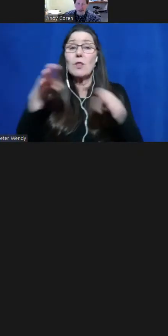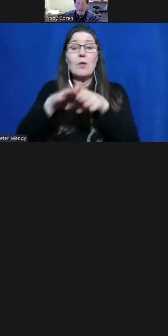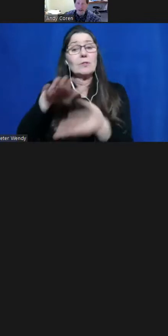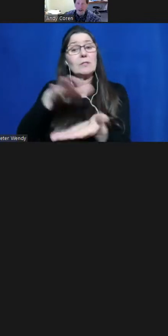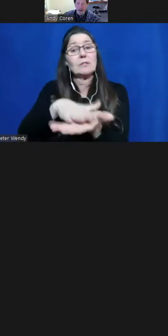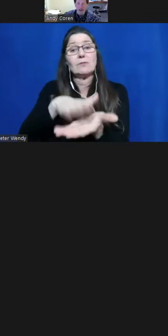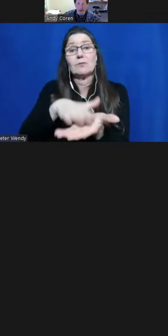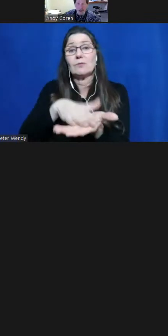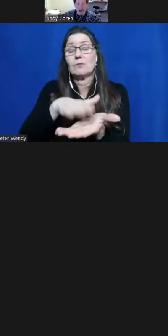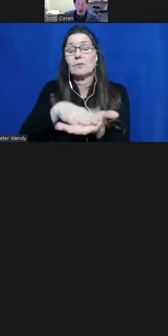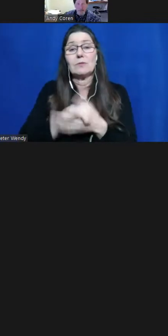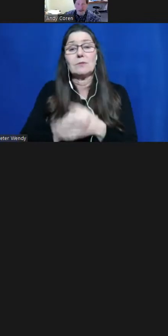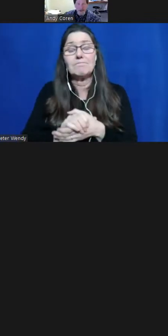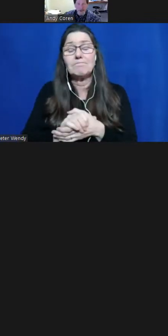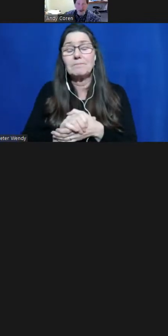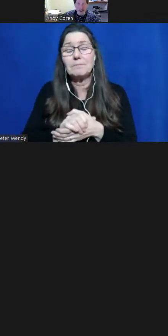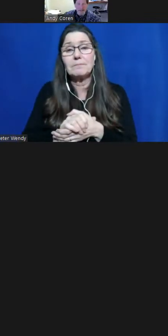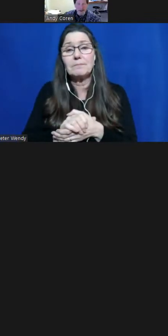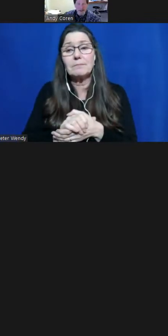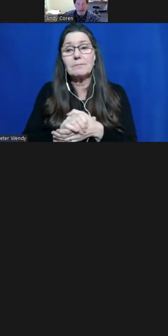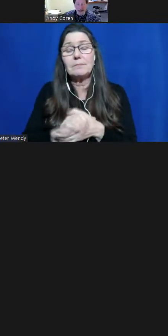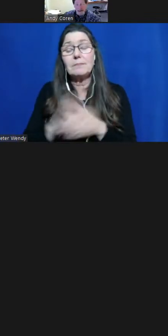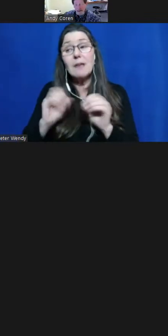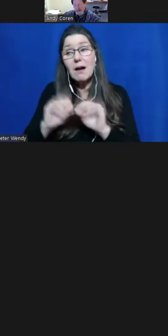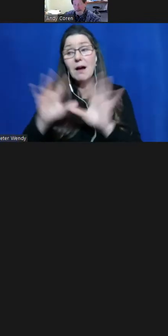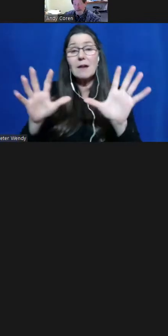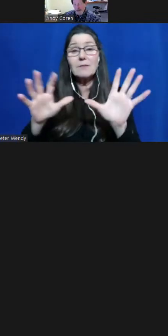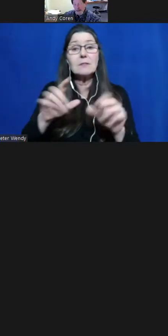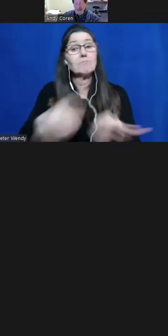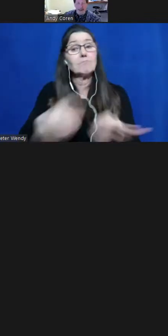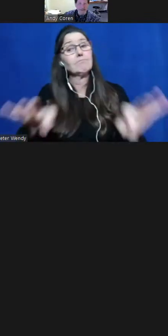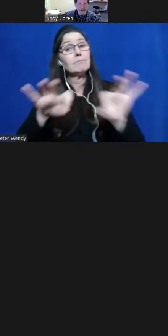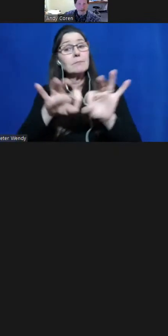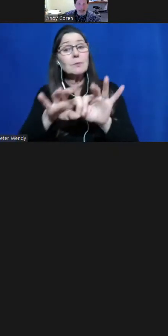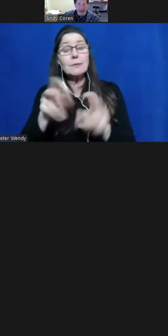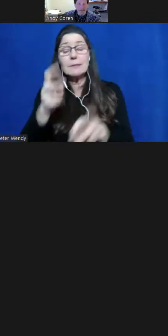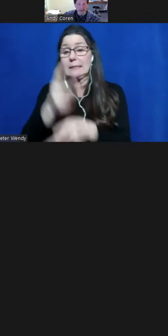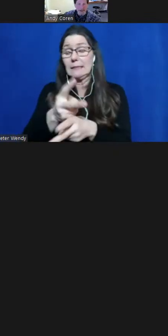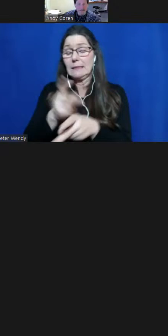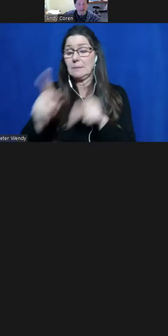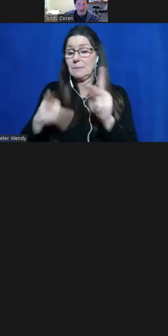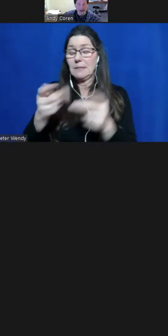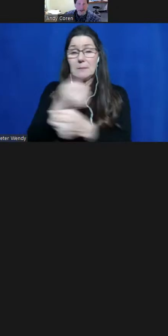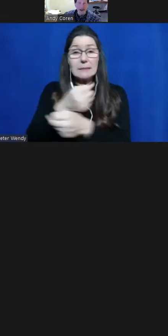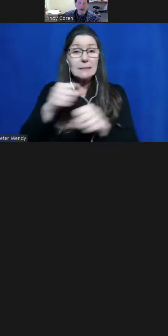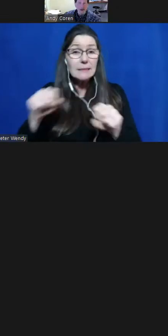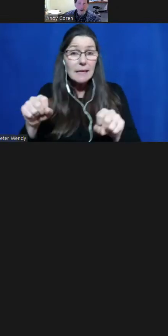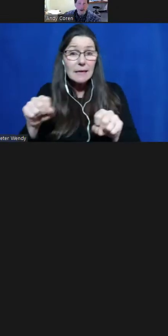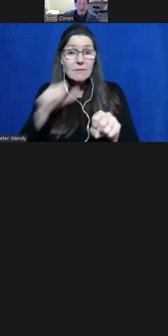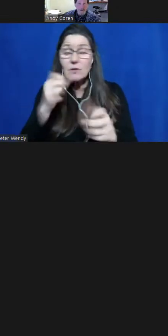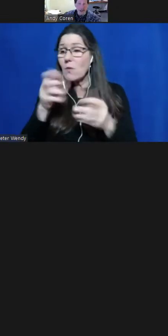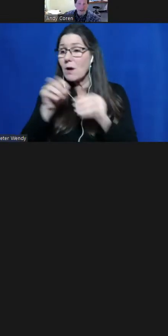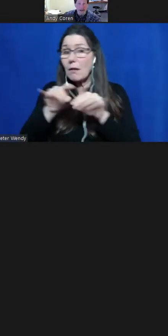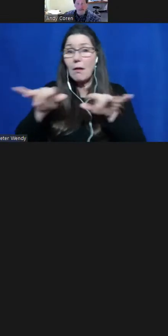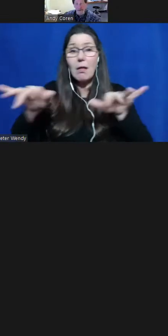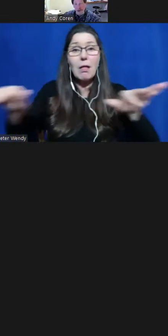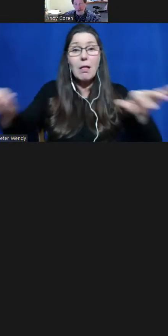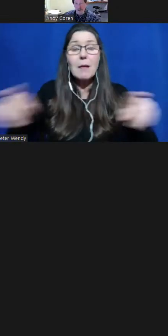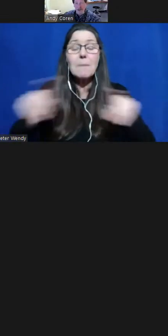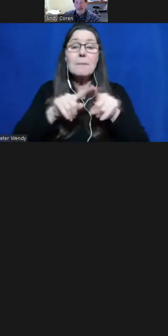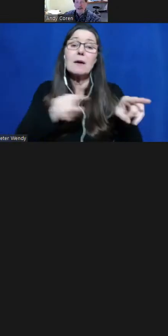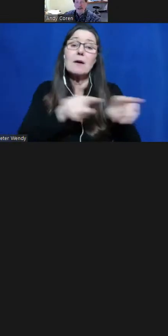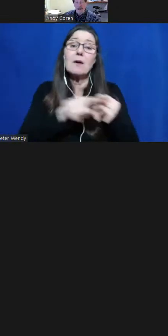And although we obviously want to keep people as safe as we can from this infection, we also realize that